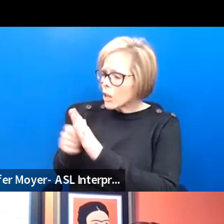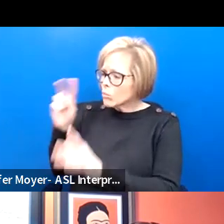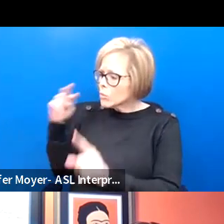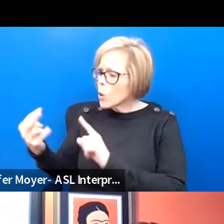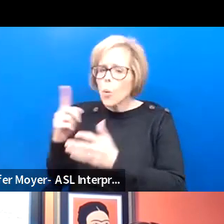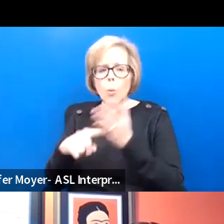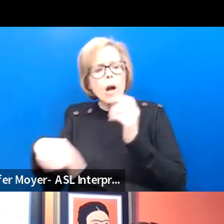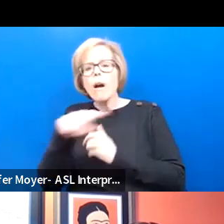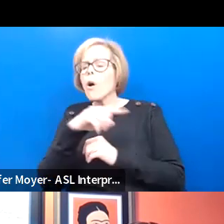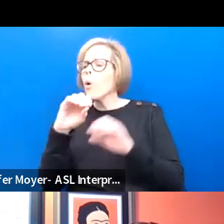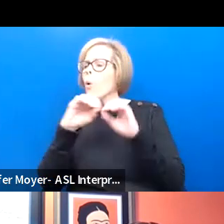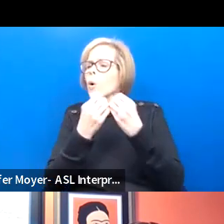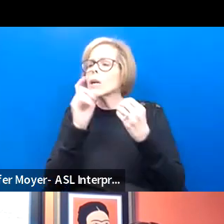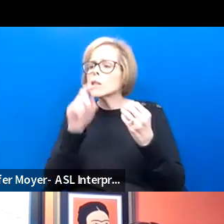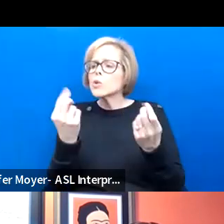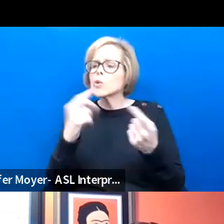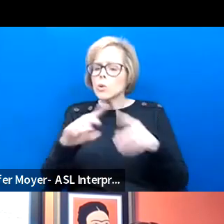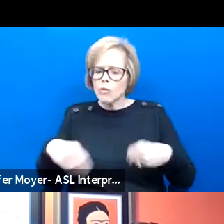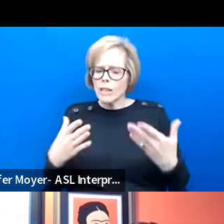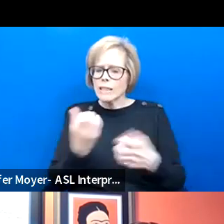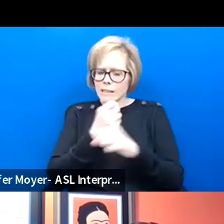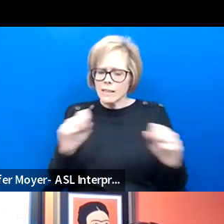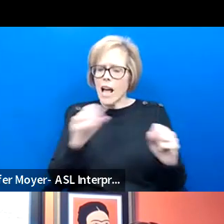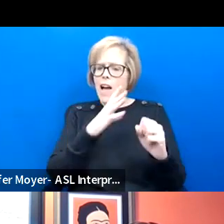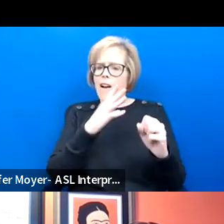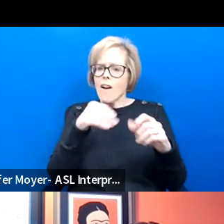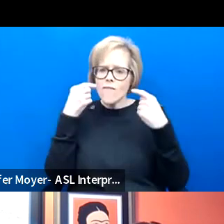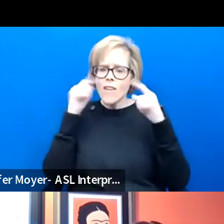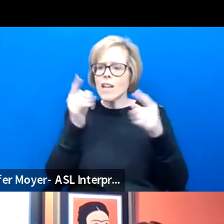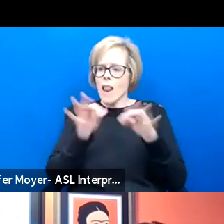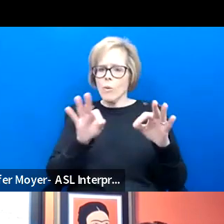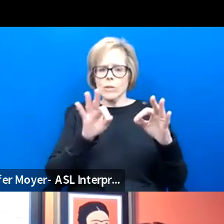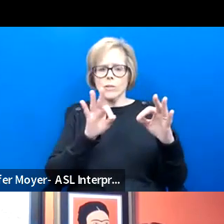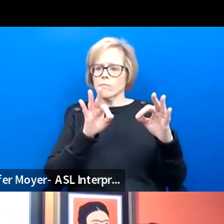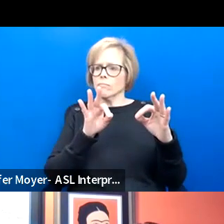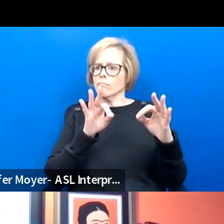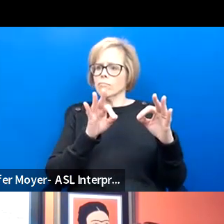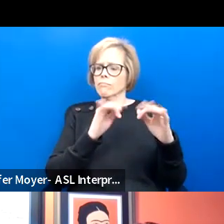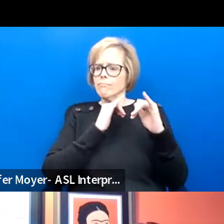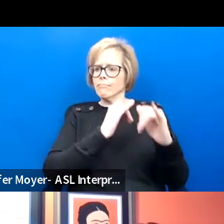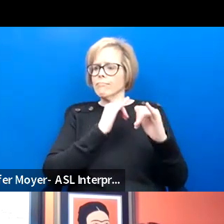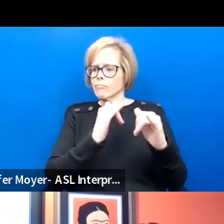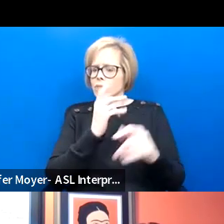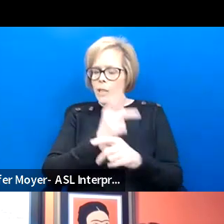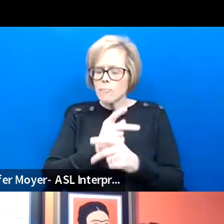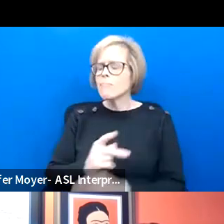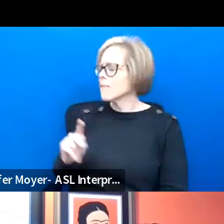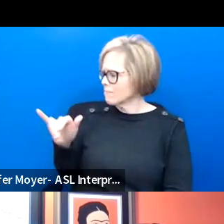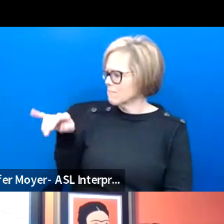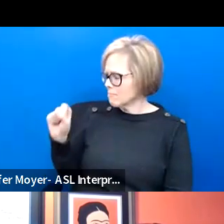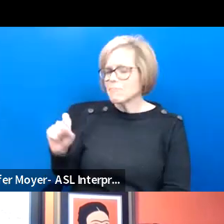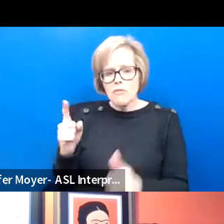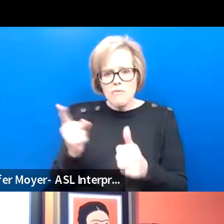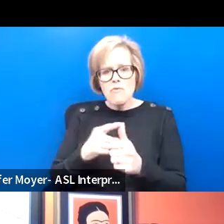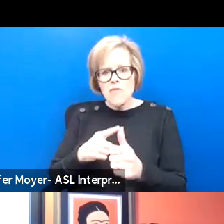be doing to provide safe and effective language concordant care? Absolutely. So first, I do want